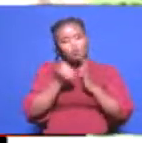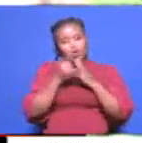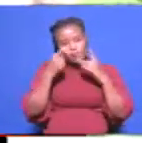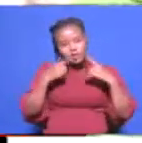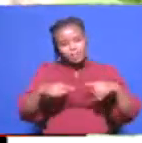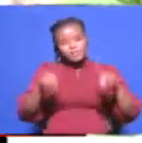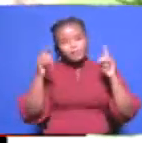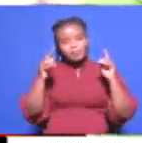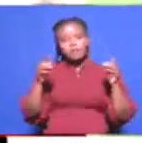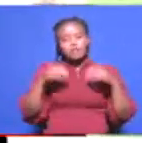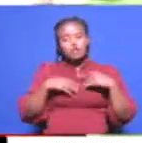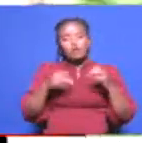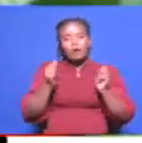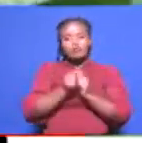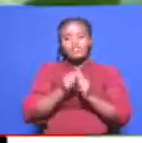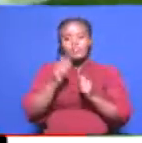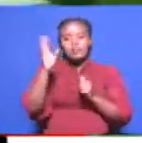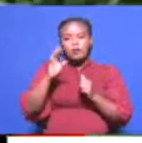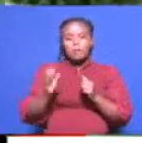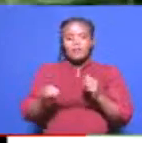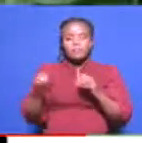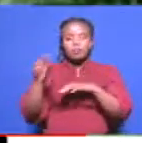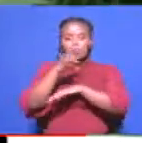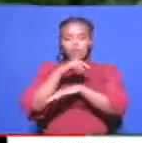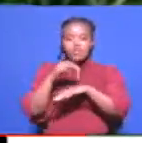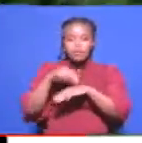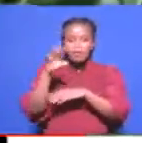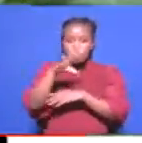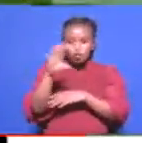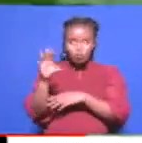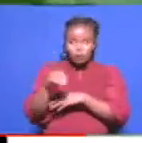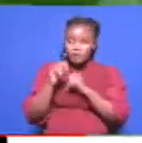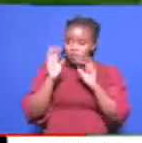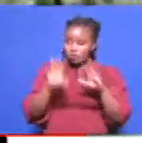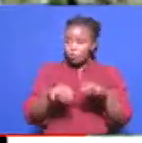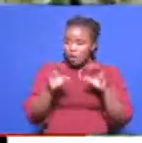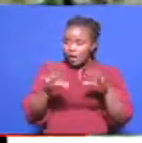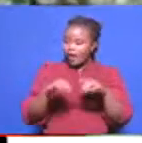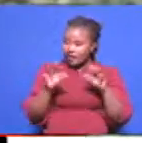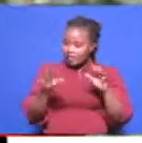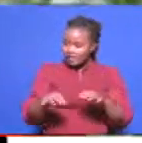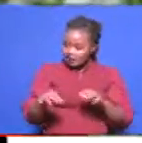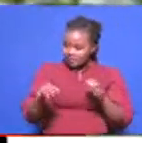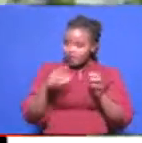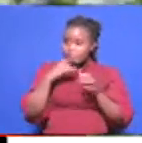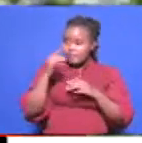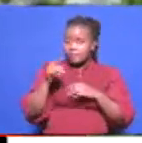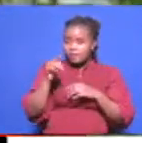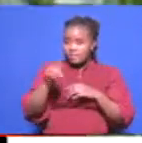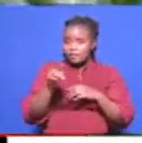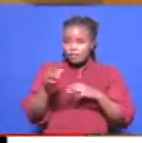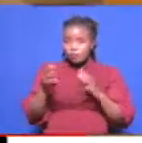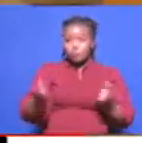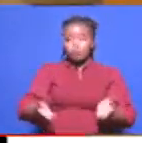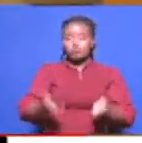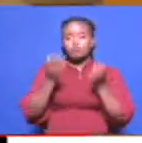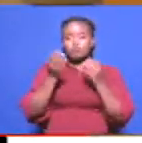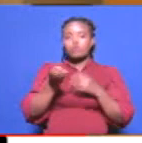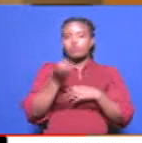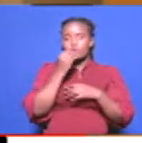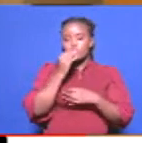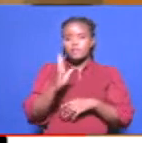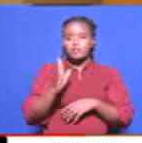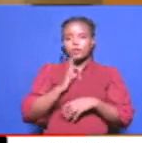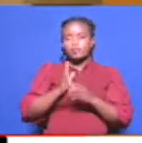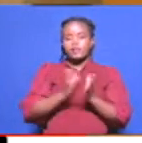least 10% of their national budgets to agriculture, noting that this would enhance food security and reduce food prices. The issues